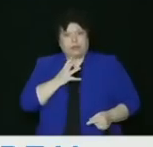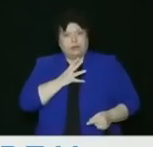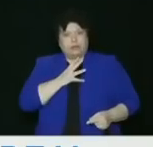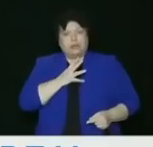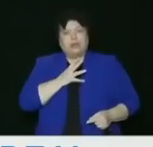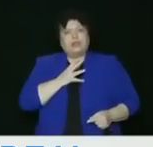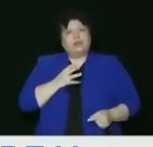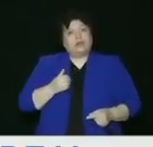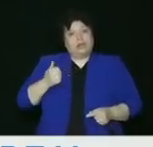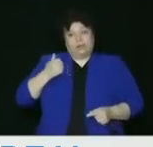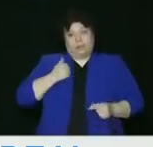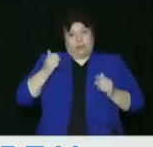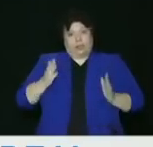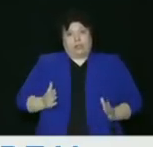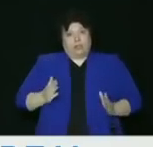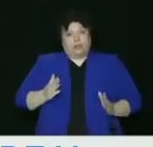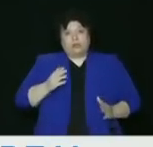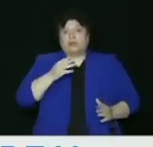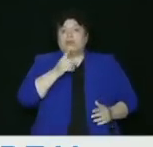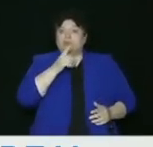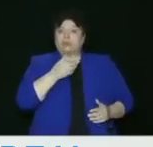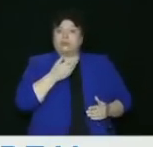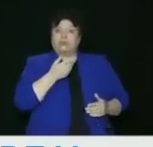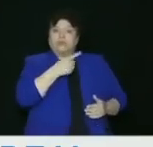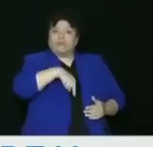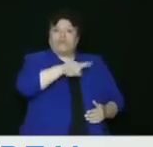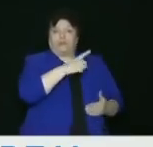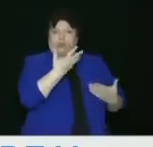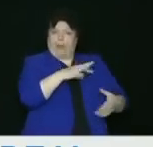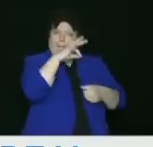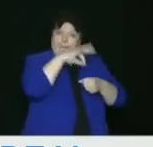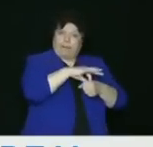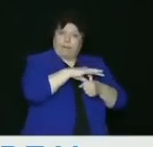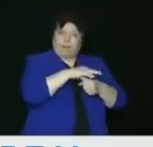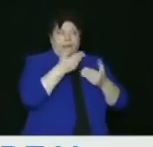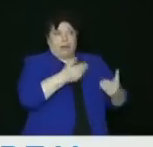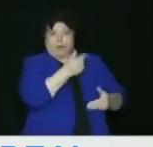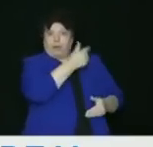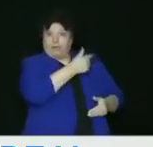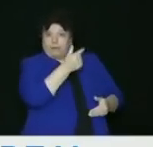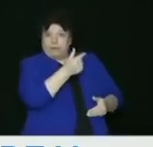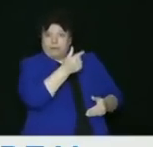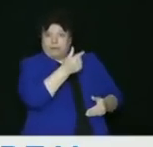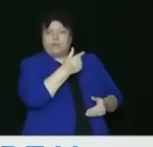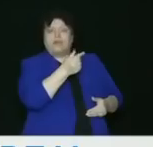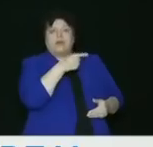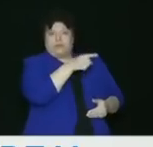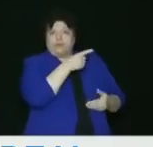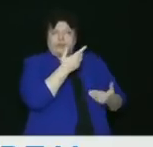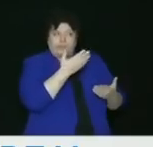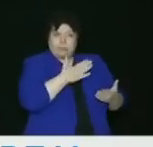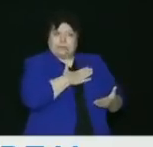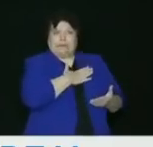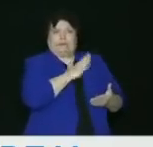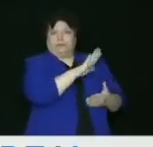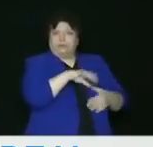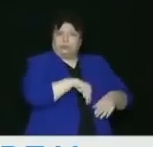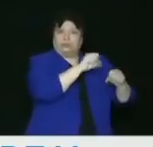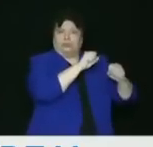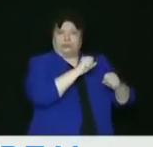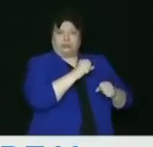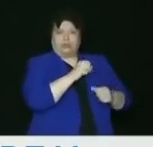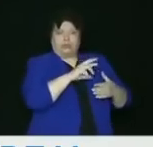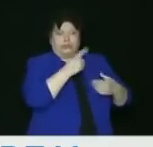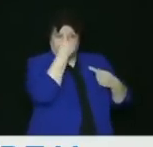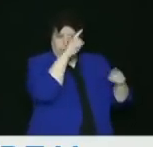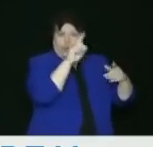but Canadians elected this government so that it would produce results, and that is what